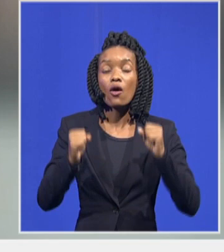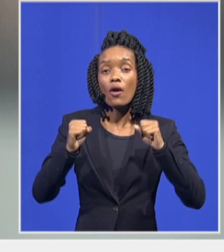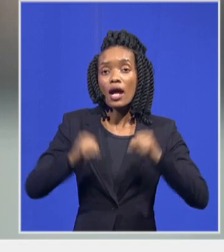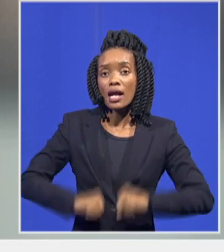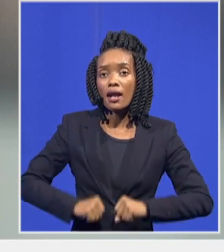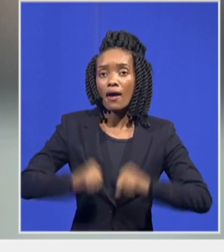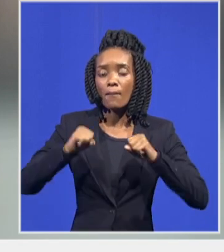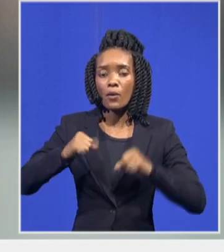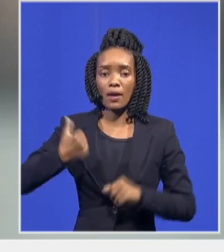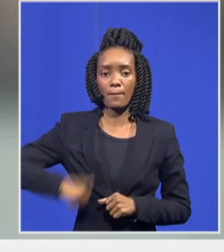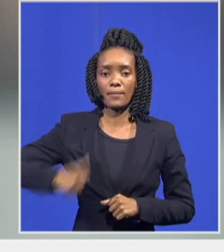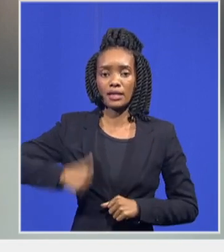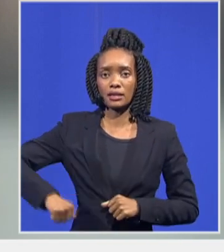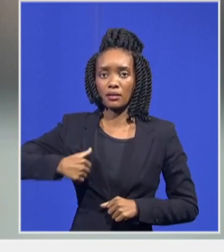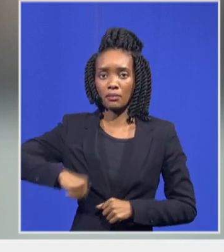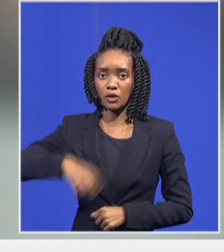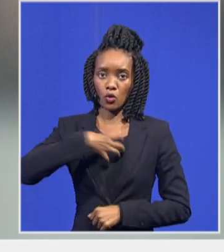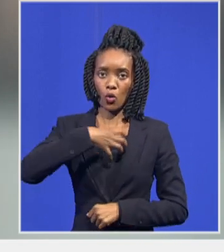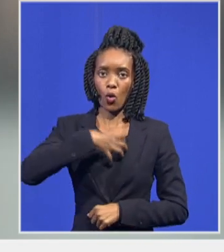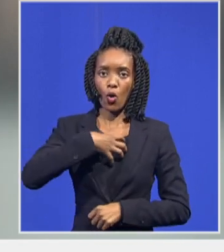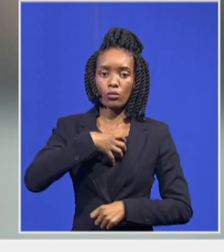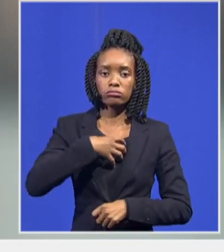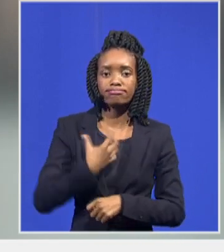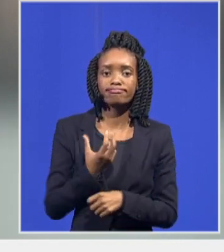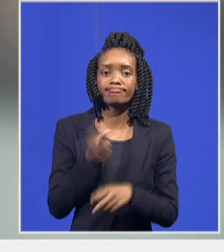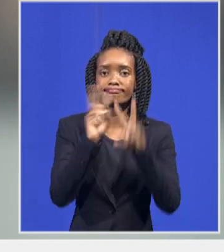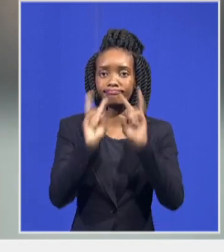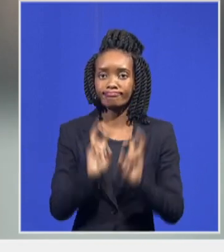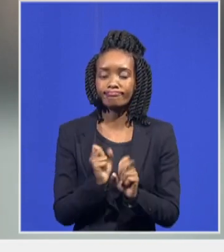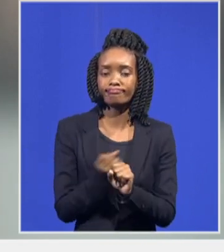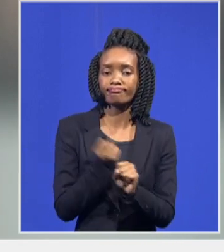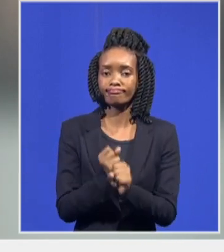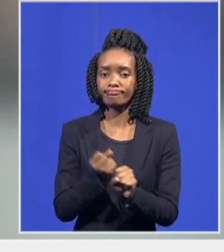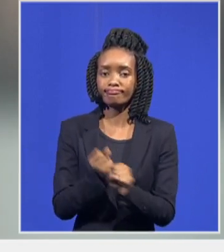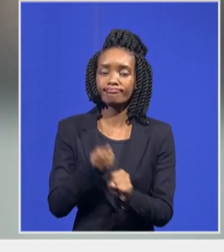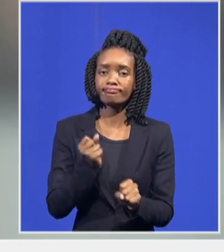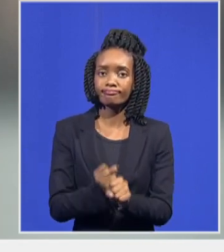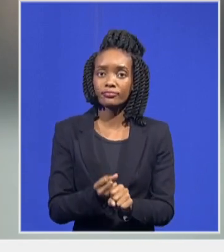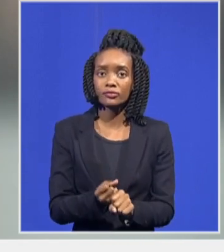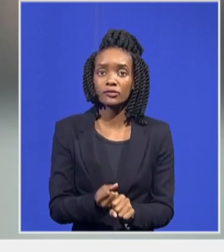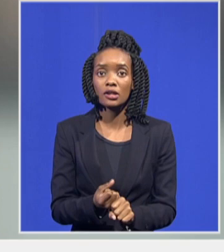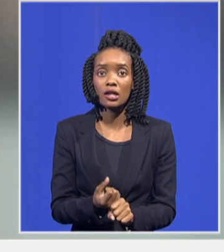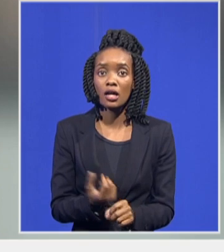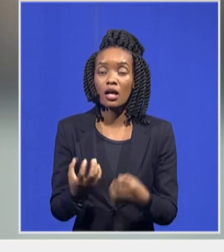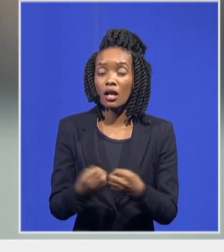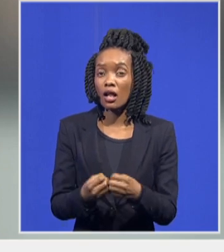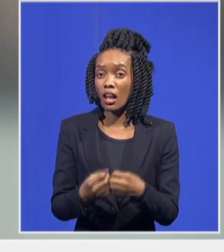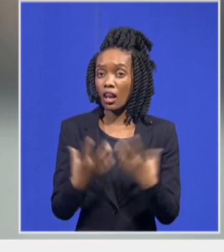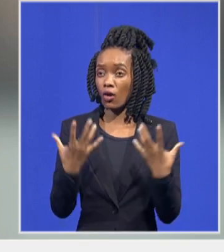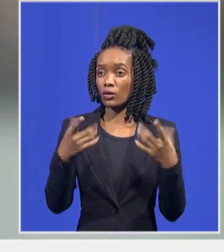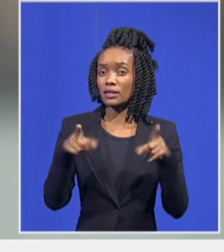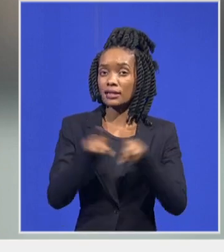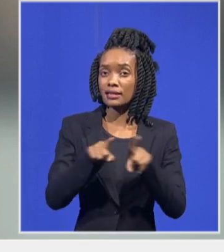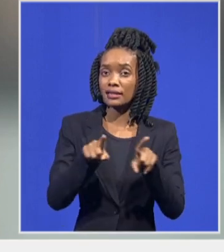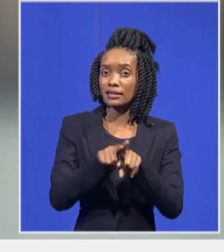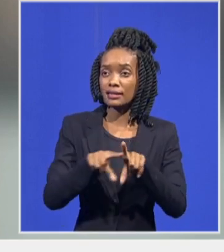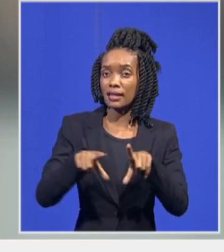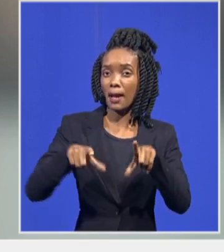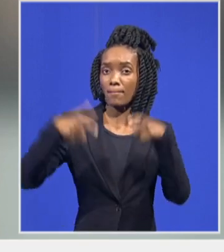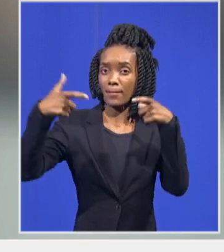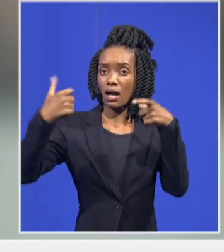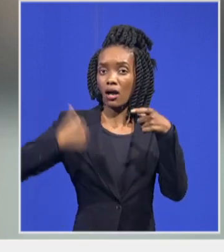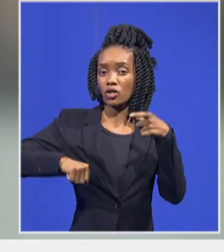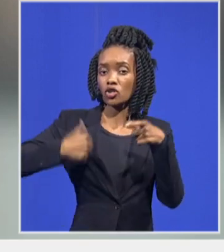to generate their own power. And a lot of them, certainly the larger metros, are moving at